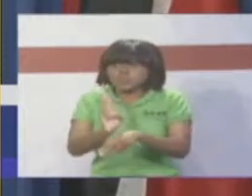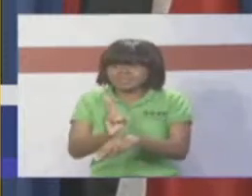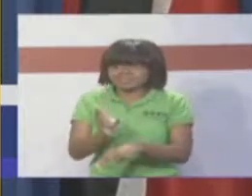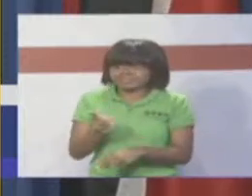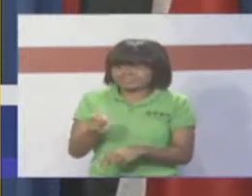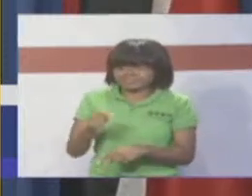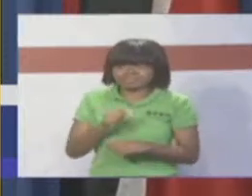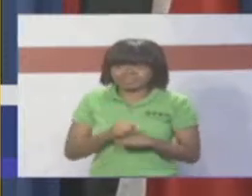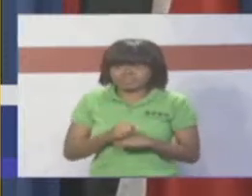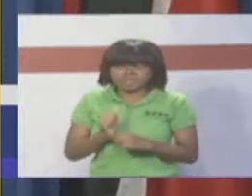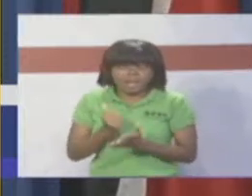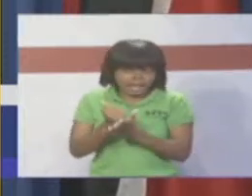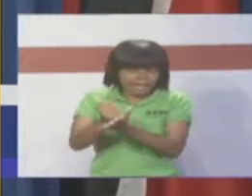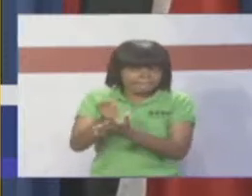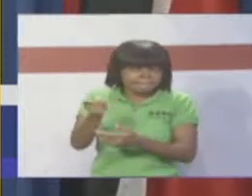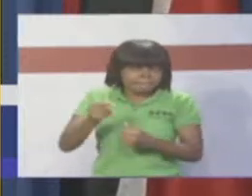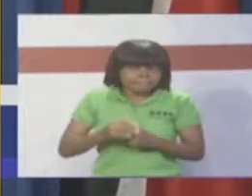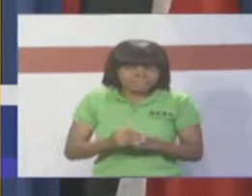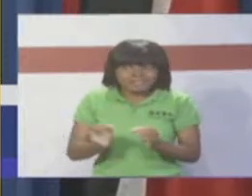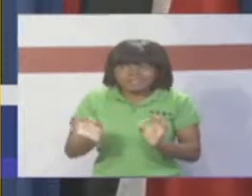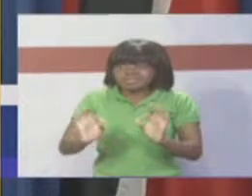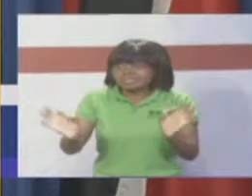efficacy.